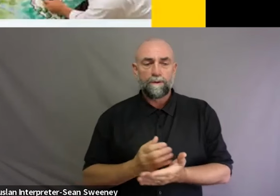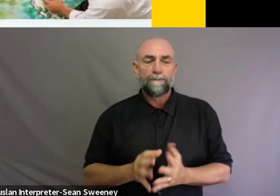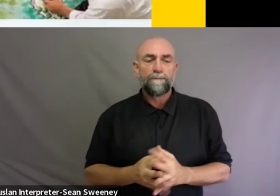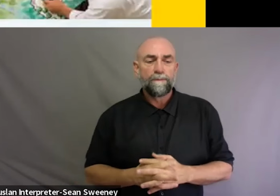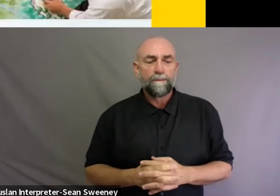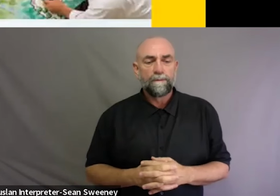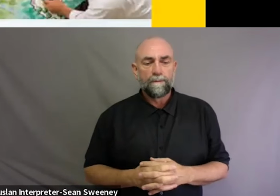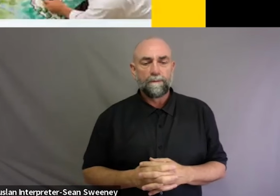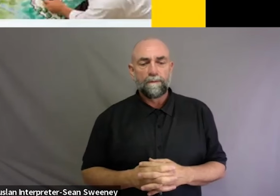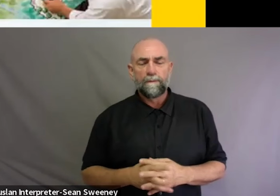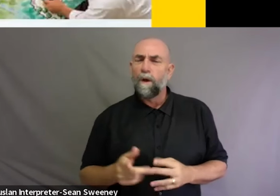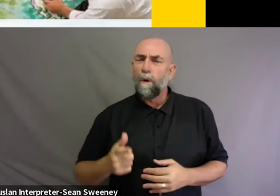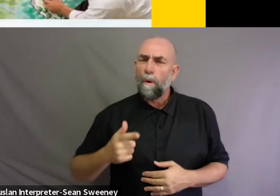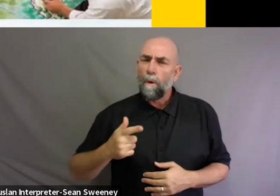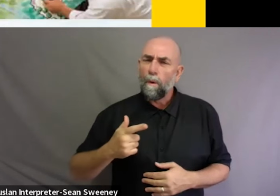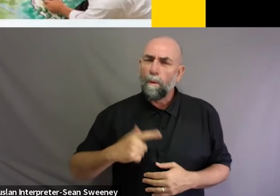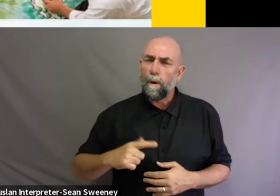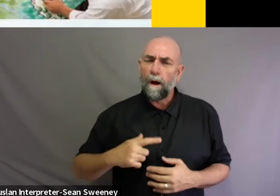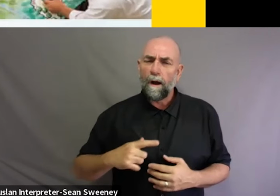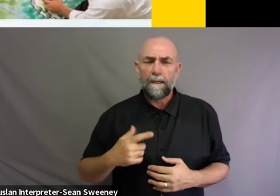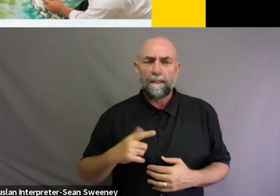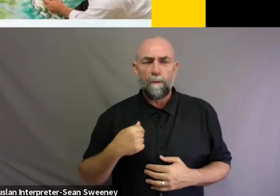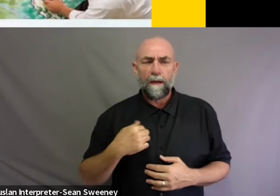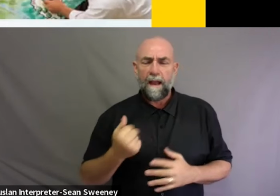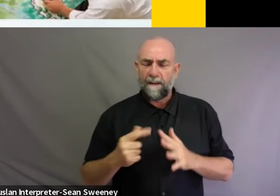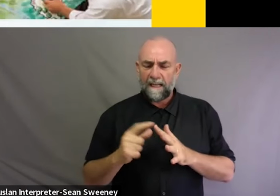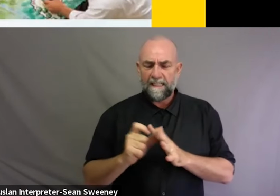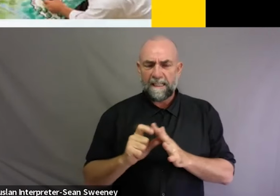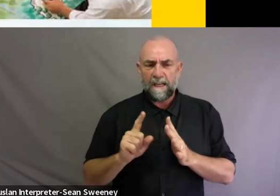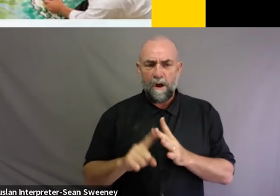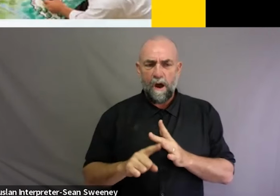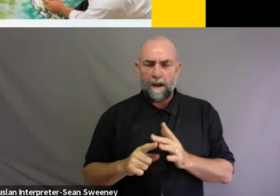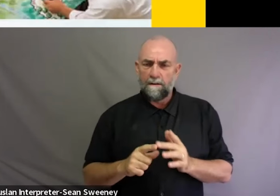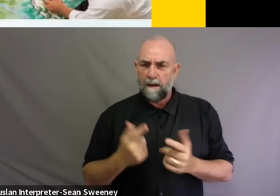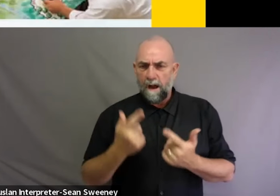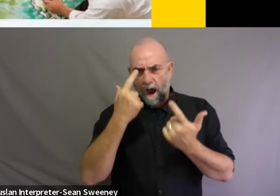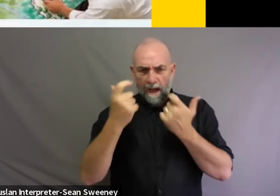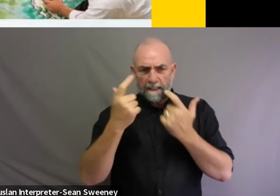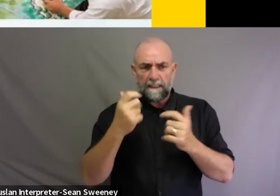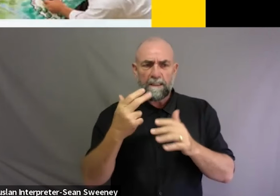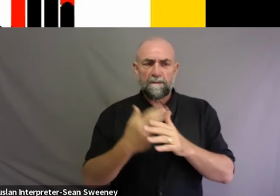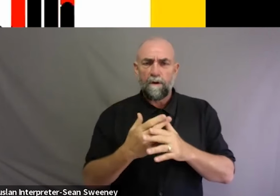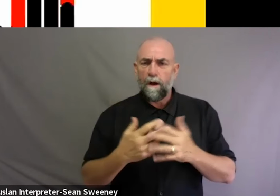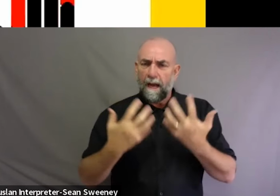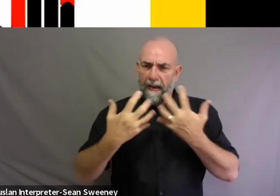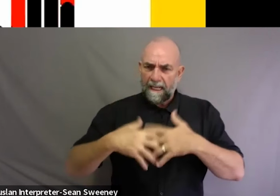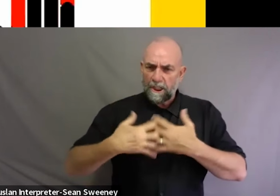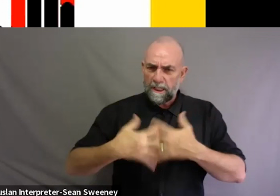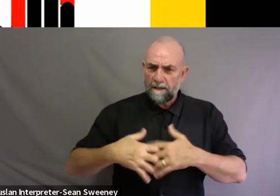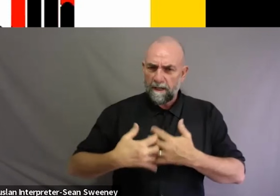So why do we want to bring EDI principles into engineering courses? Very quickly, engineers